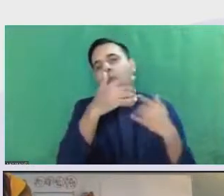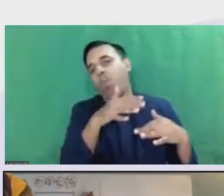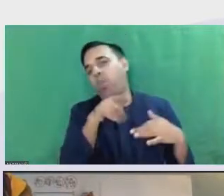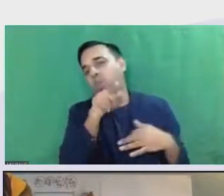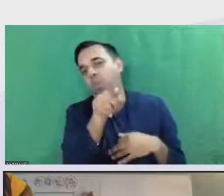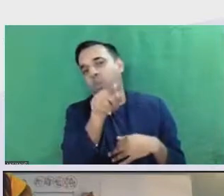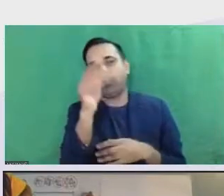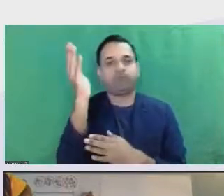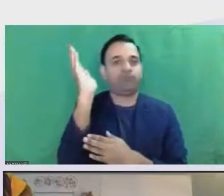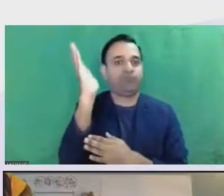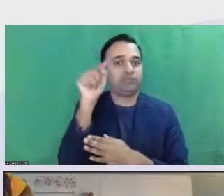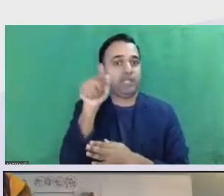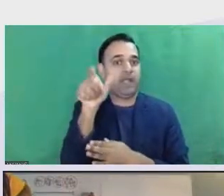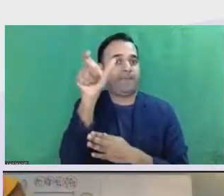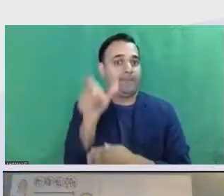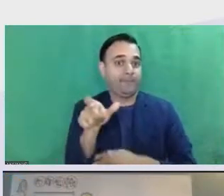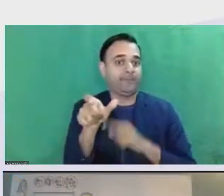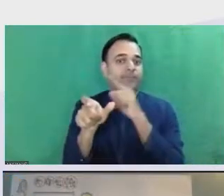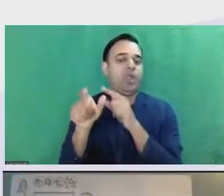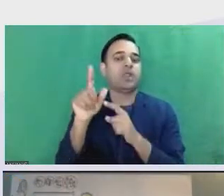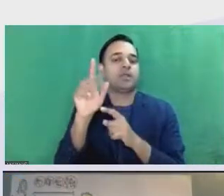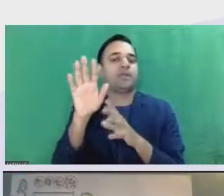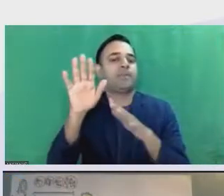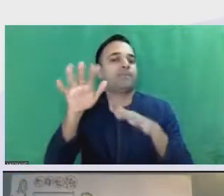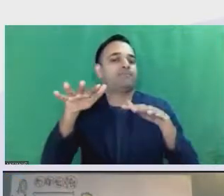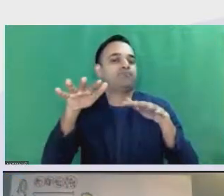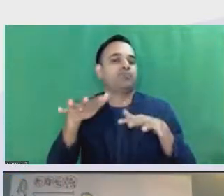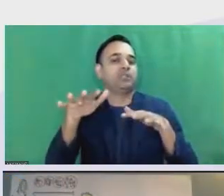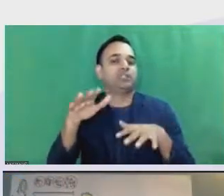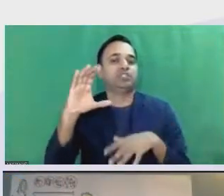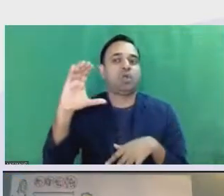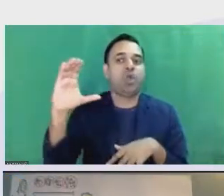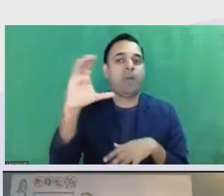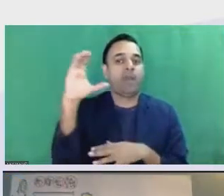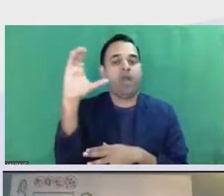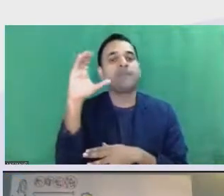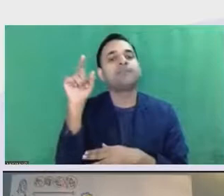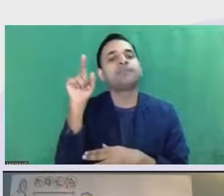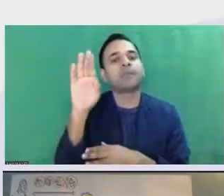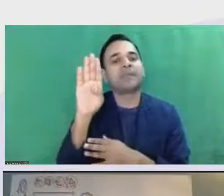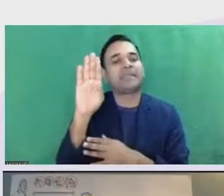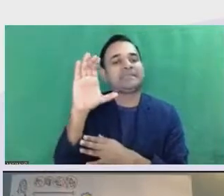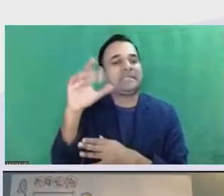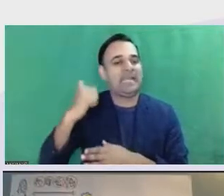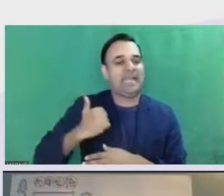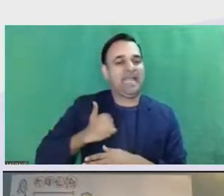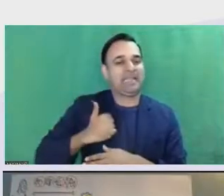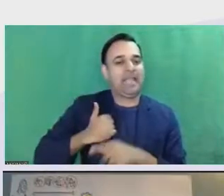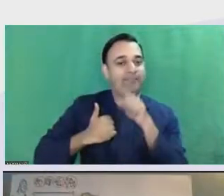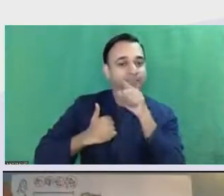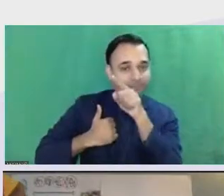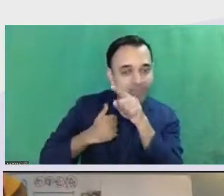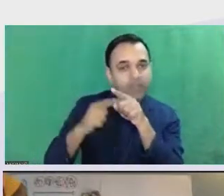books, including The Rights of Nature, which was published back in 2017, The Optimist Environmentalist in 2015, and The